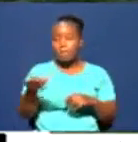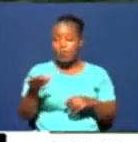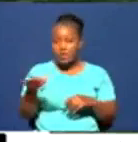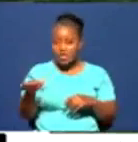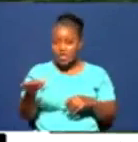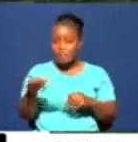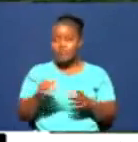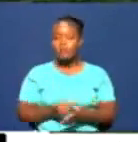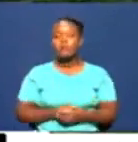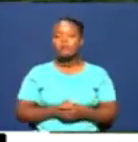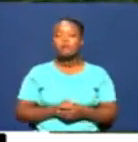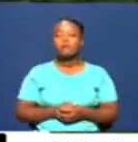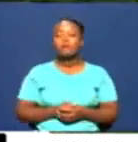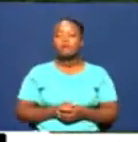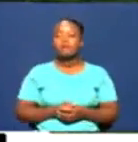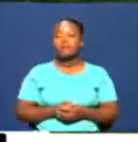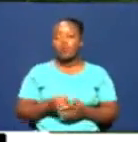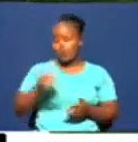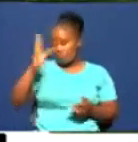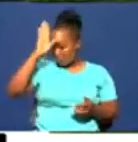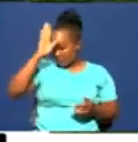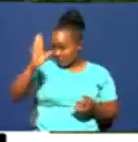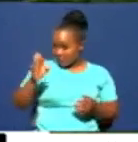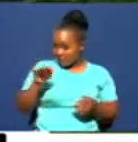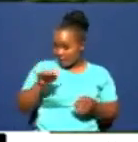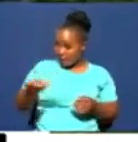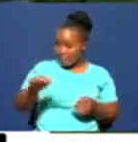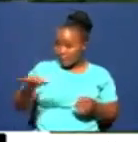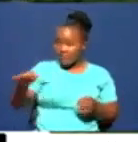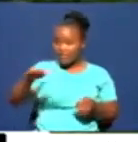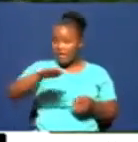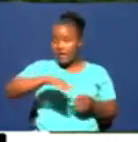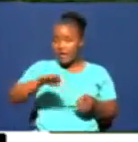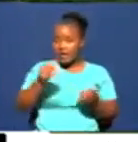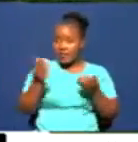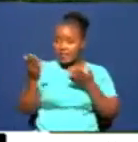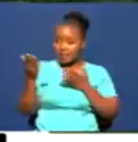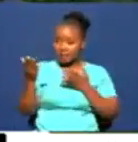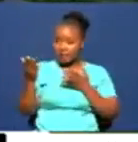Sunday morning at the Kariakor Crematorium in Nairobi,